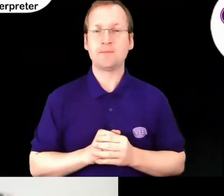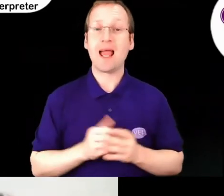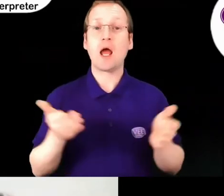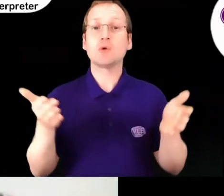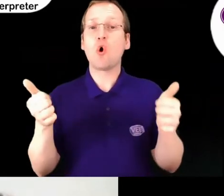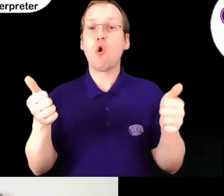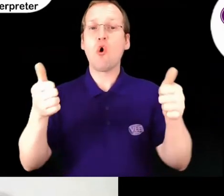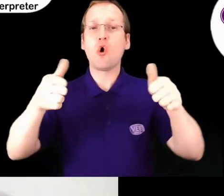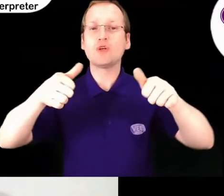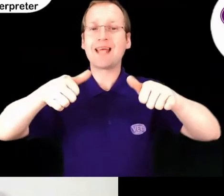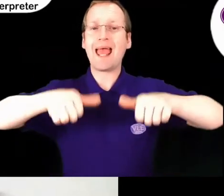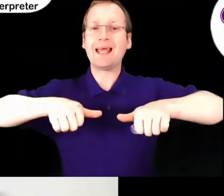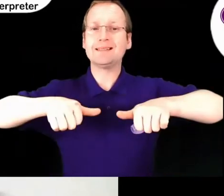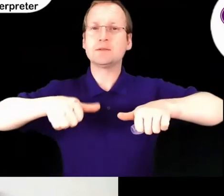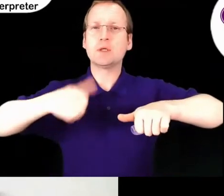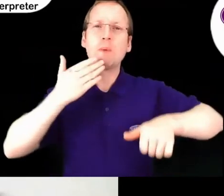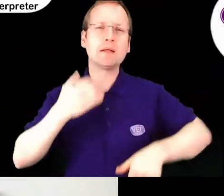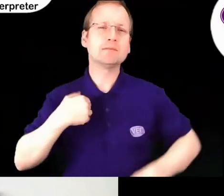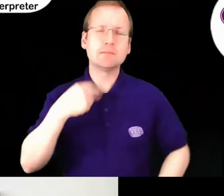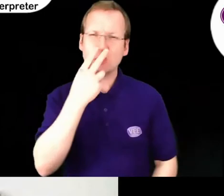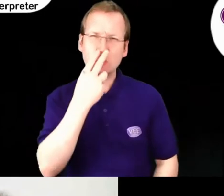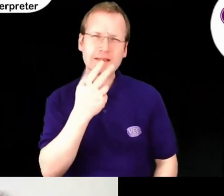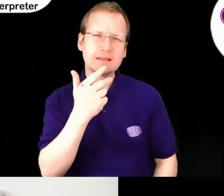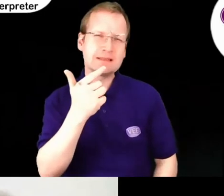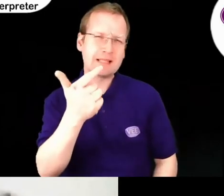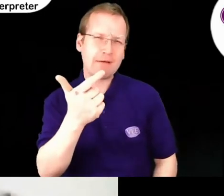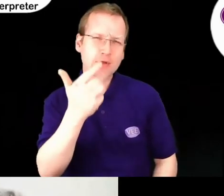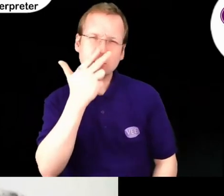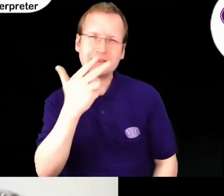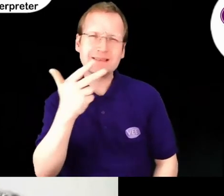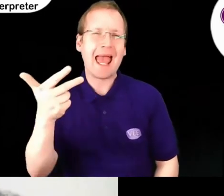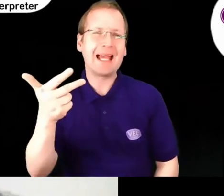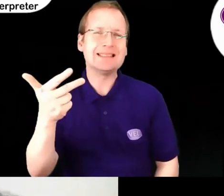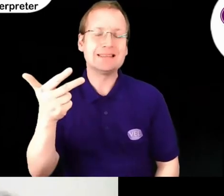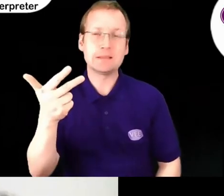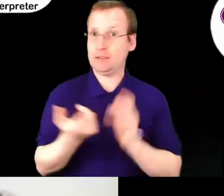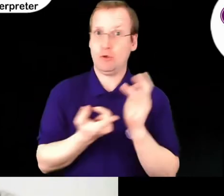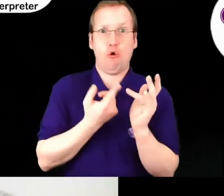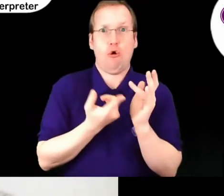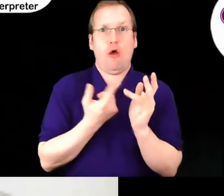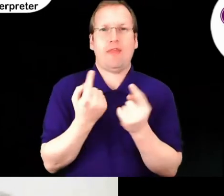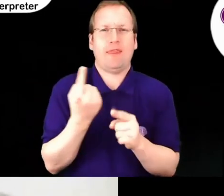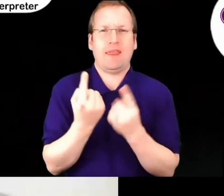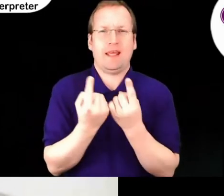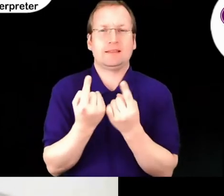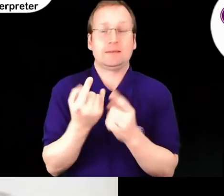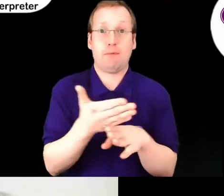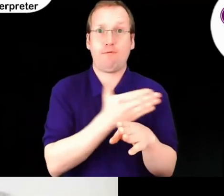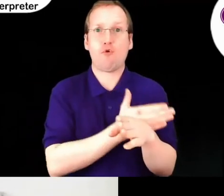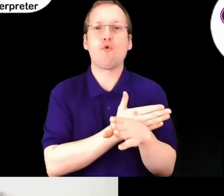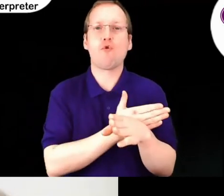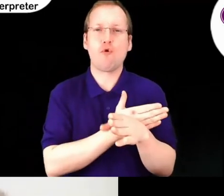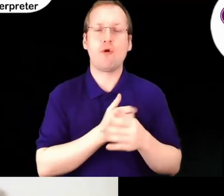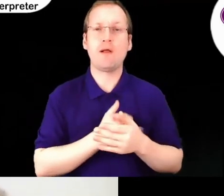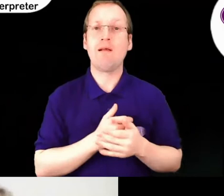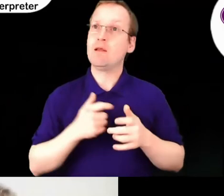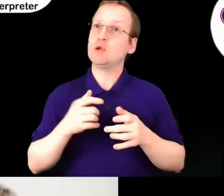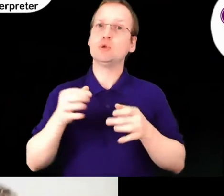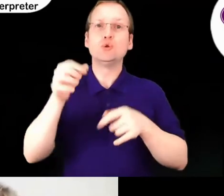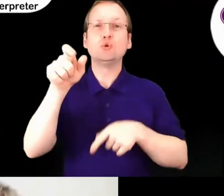I was about 27 or 28, perhaps. I'd done other things before that, in student